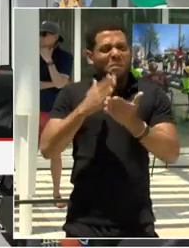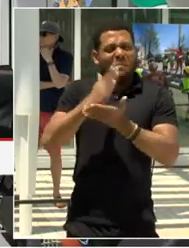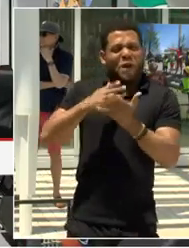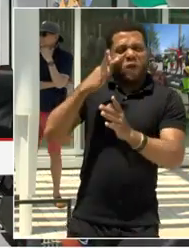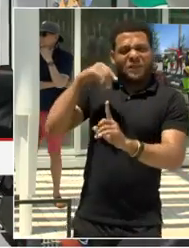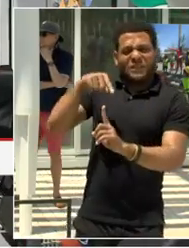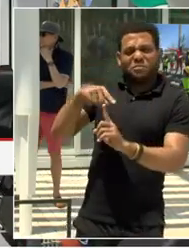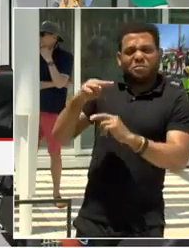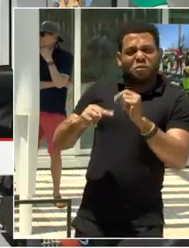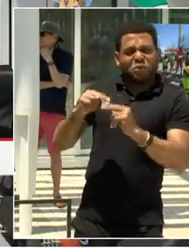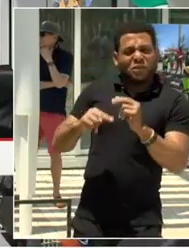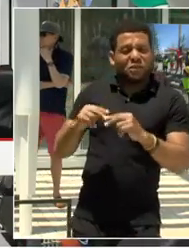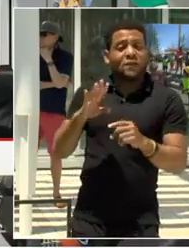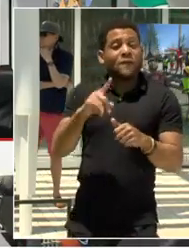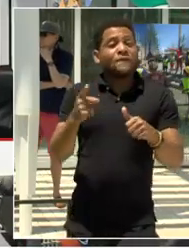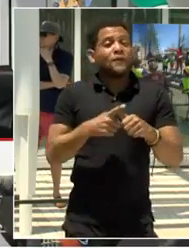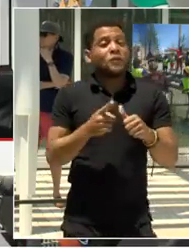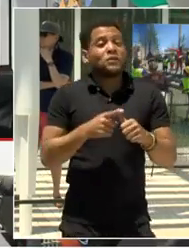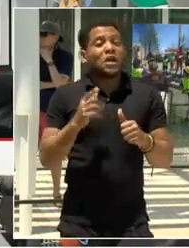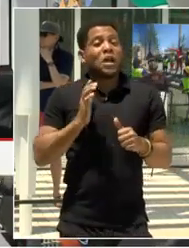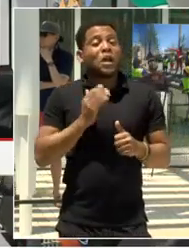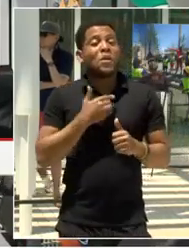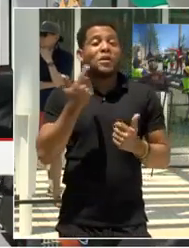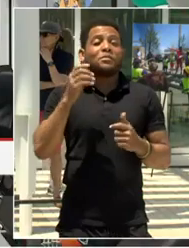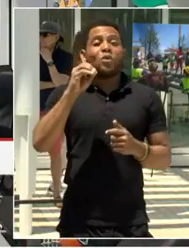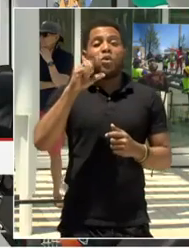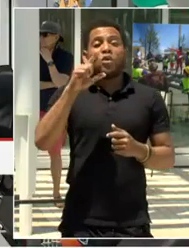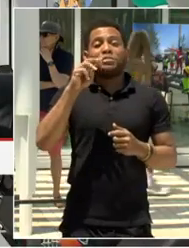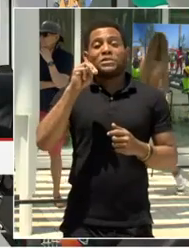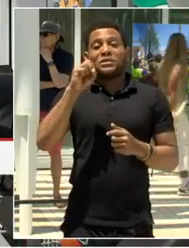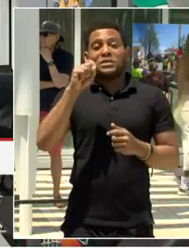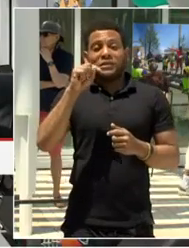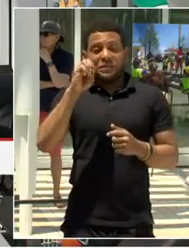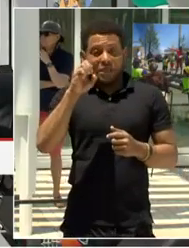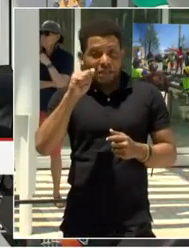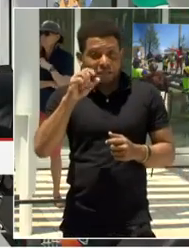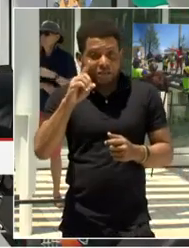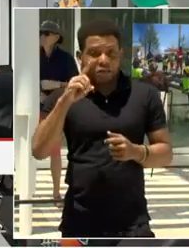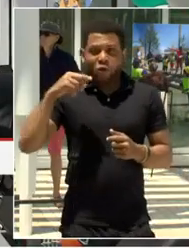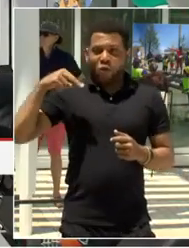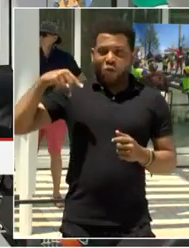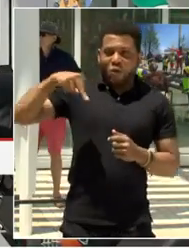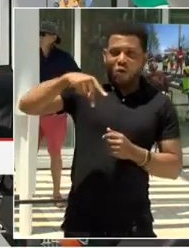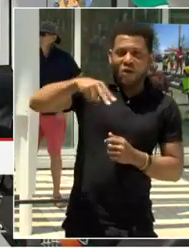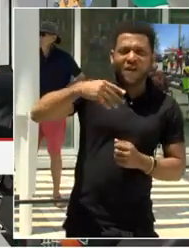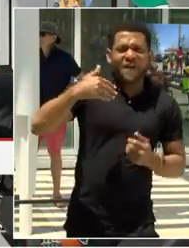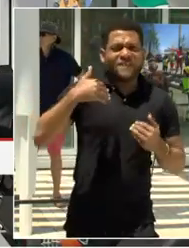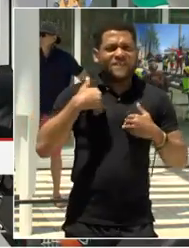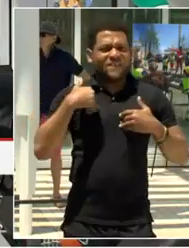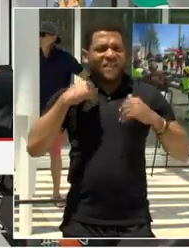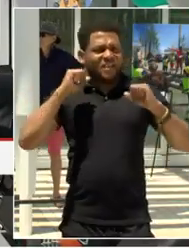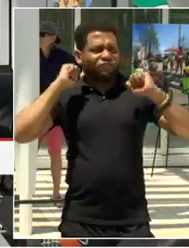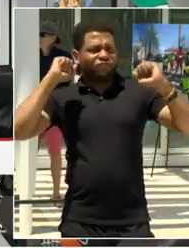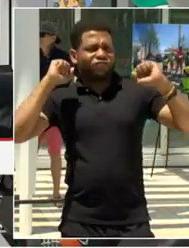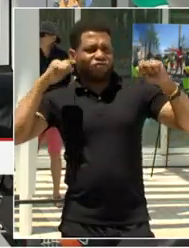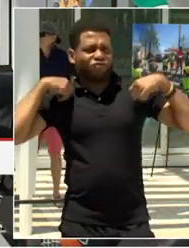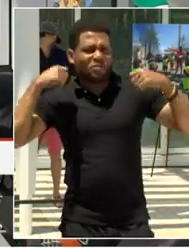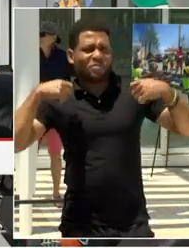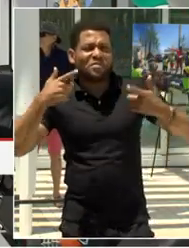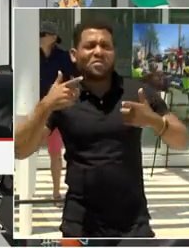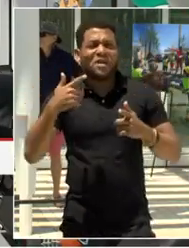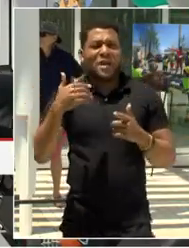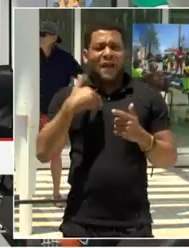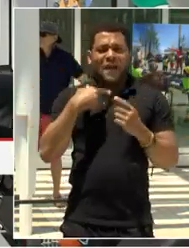the historic Olmsted Walk with exercise stations and a memorial fountain. As you've heard, the fountain dates back to the 1940s.